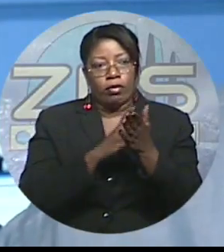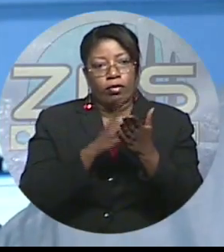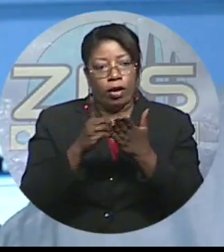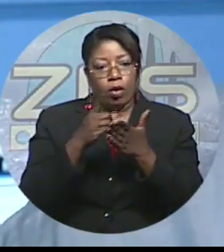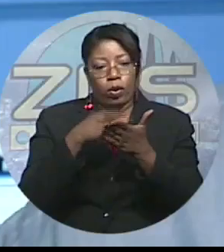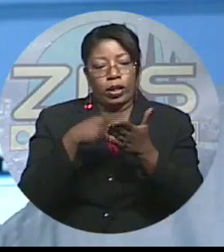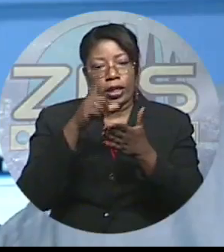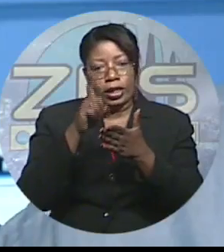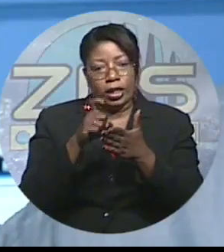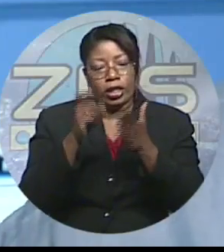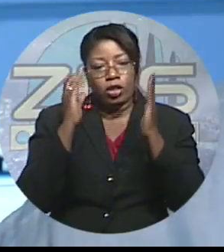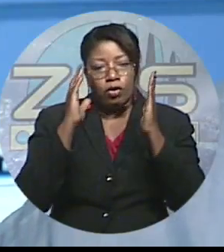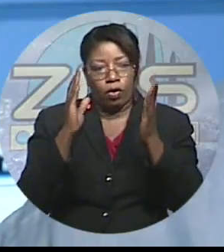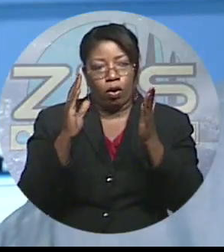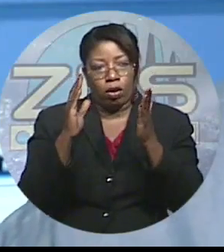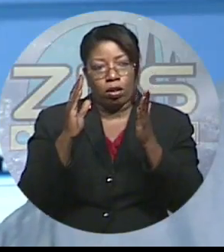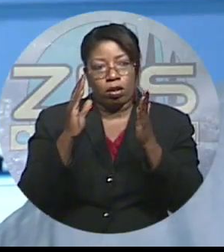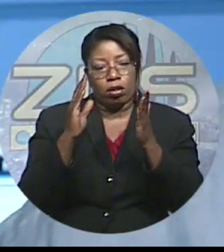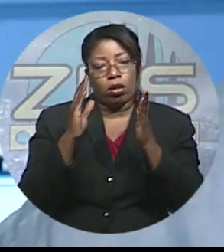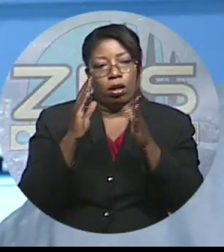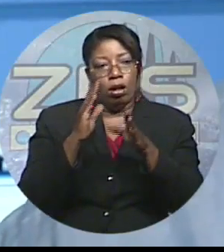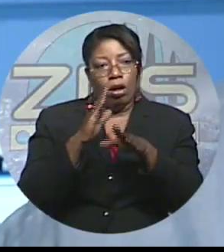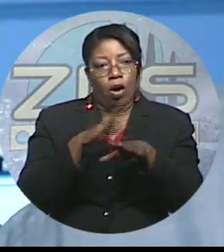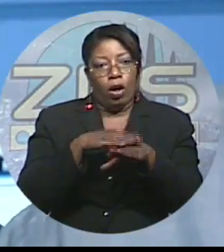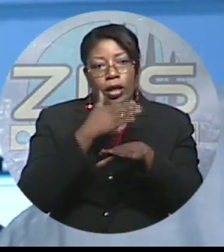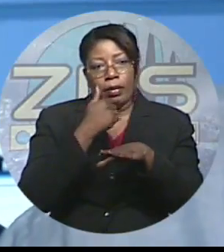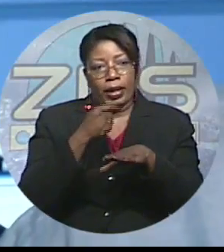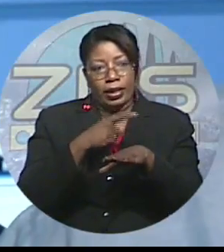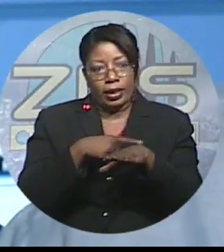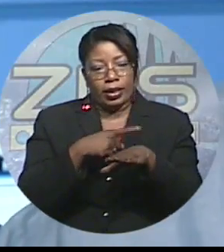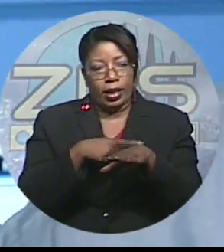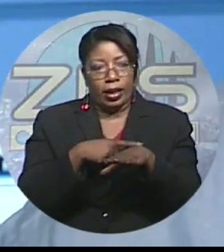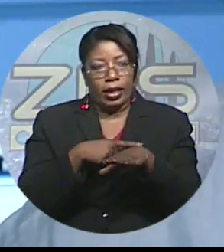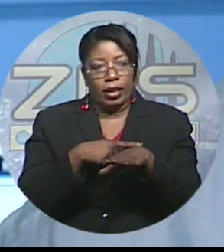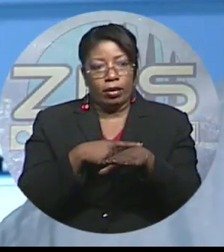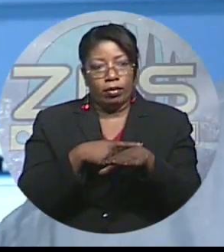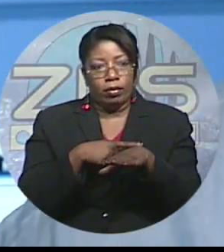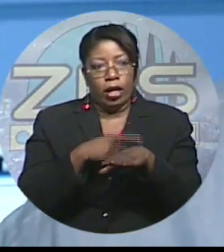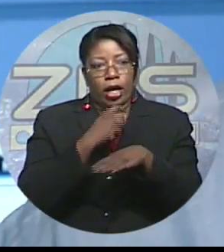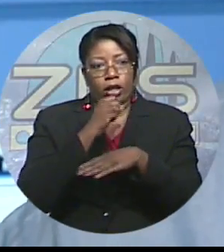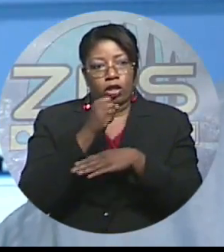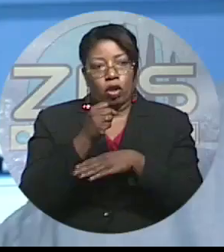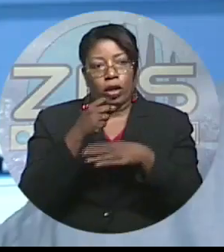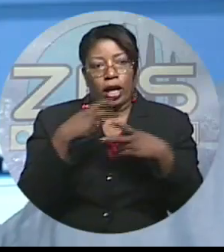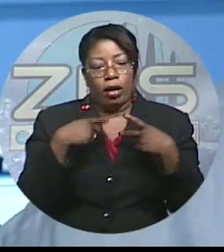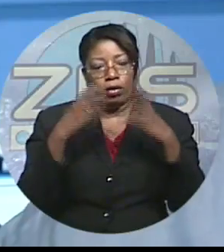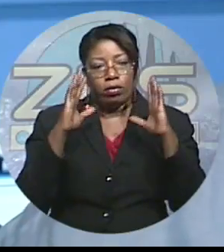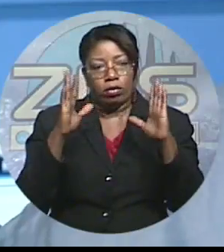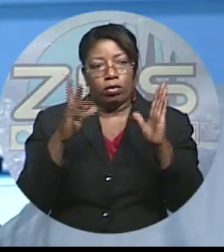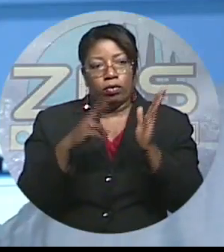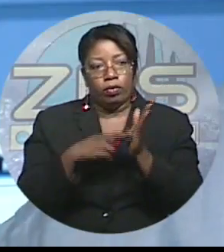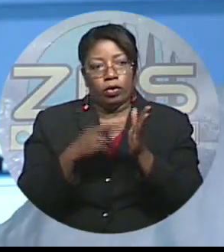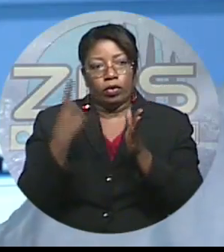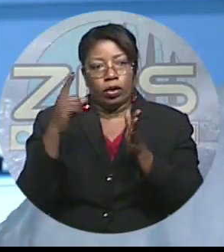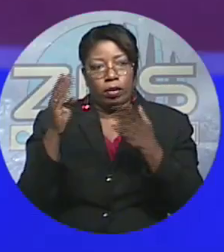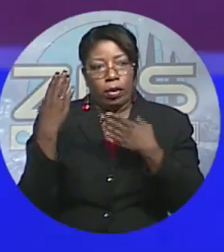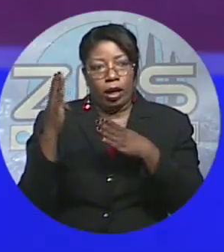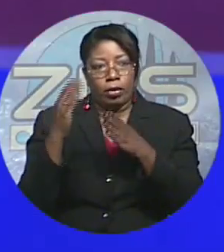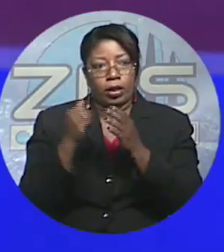to do is focus on their races, focus on their best times, and be sure that they will have an excellent representation for the